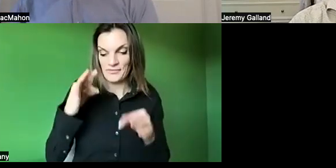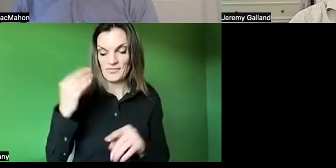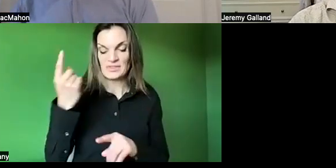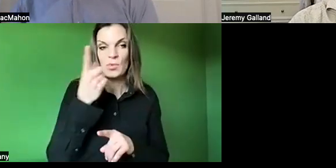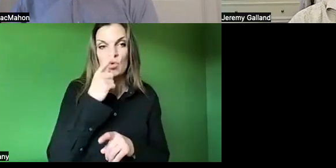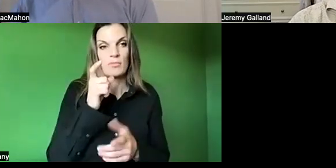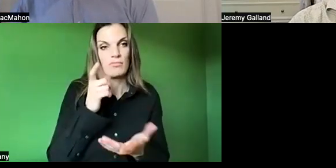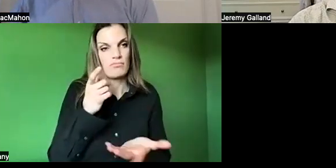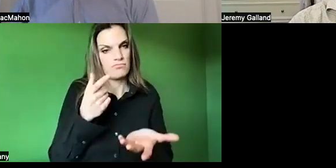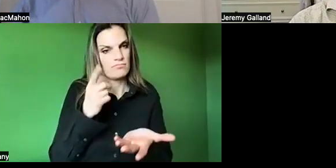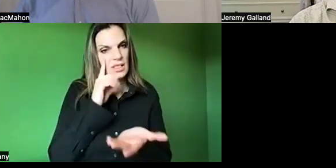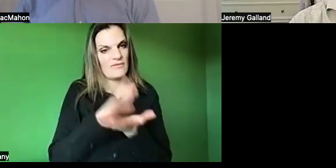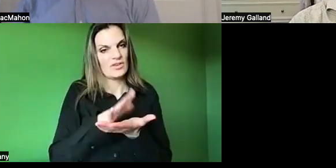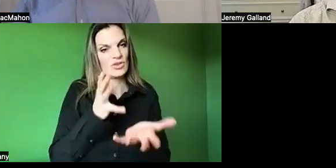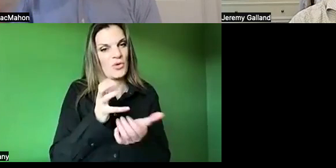believes in talking to people.